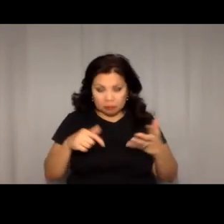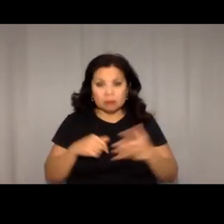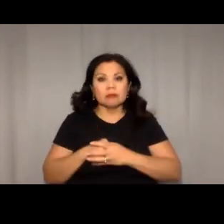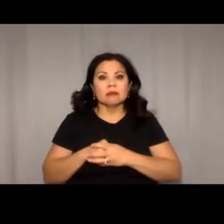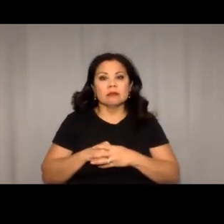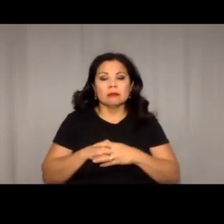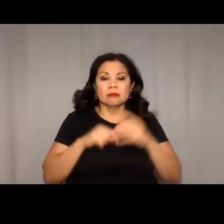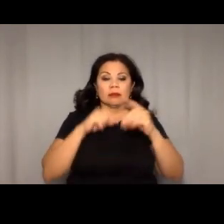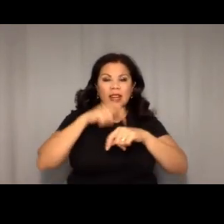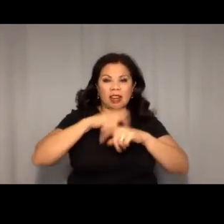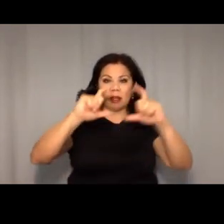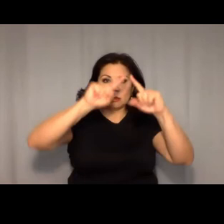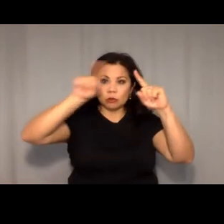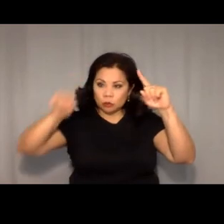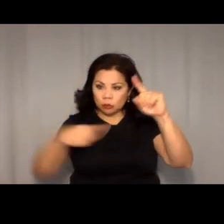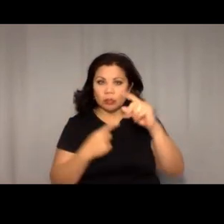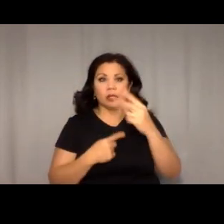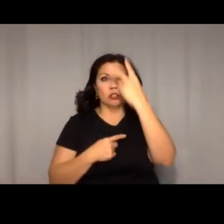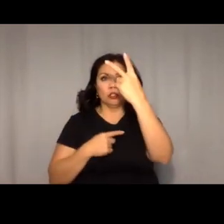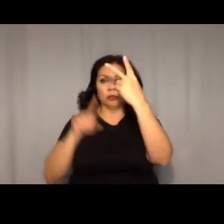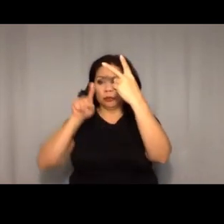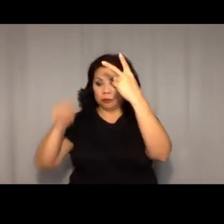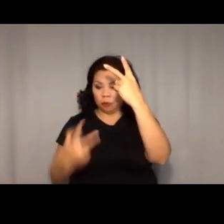Go clockwise. Start at the top.